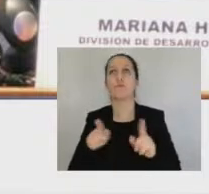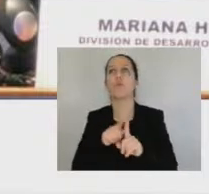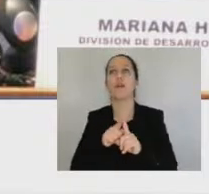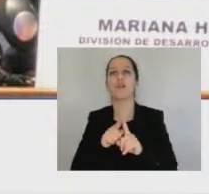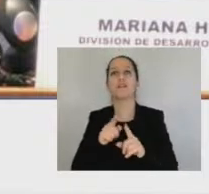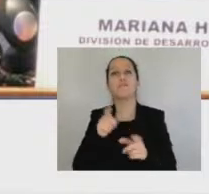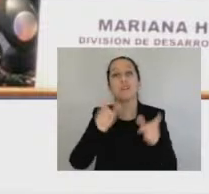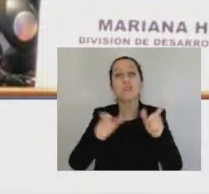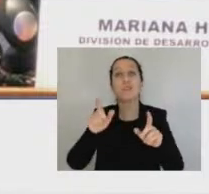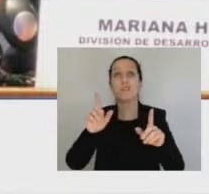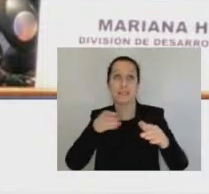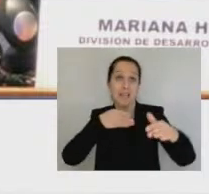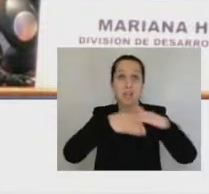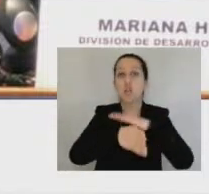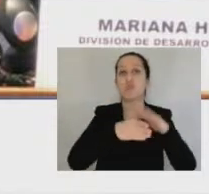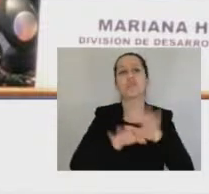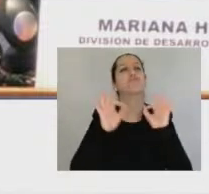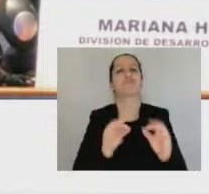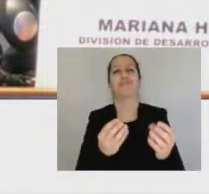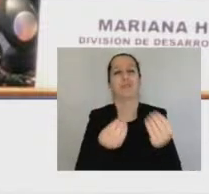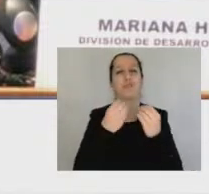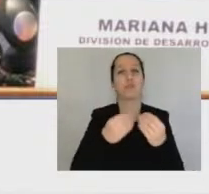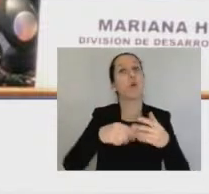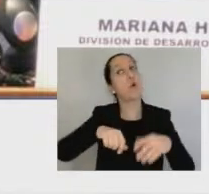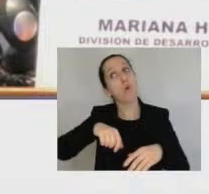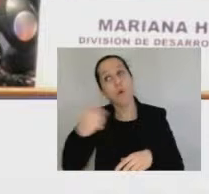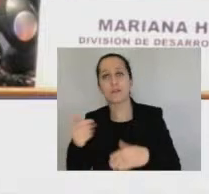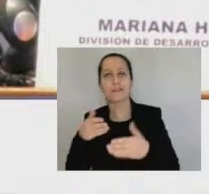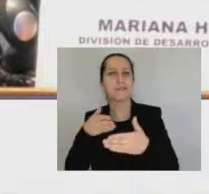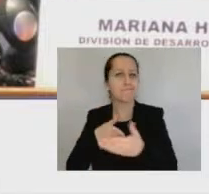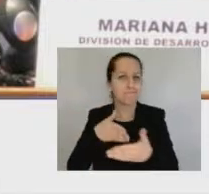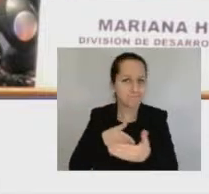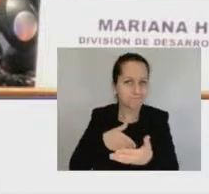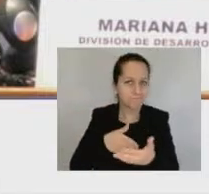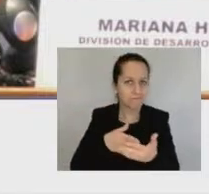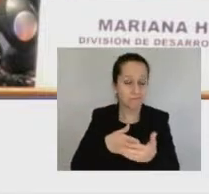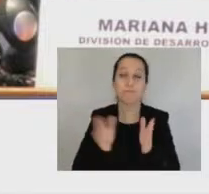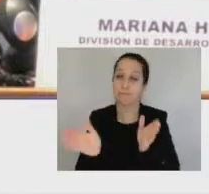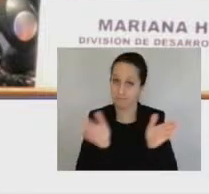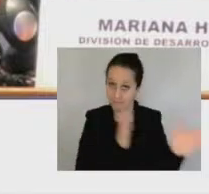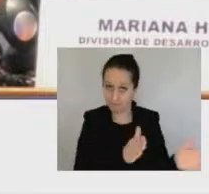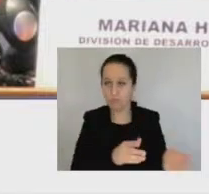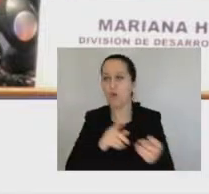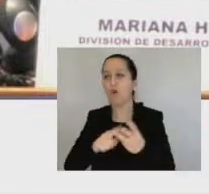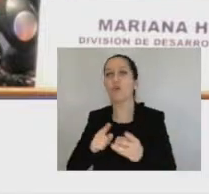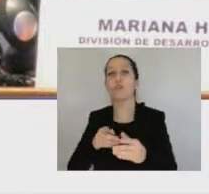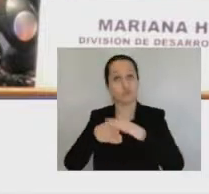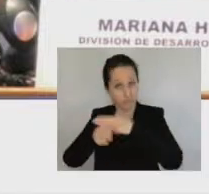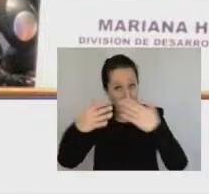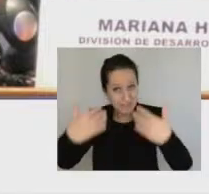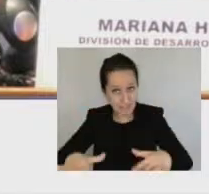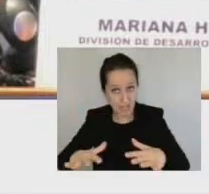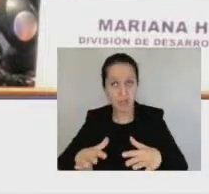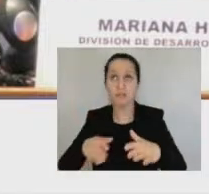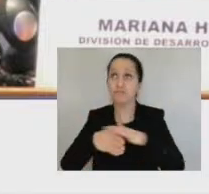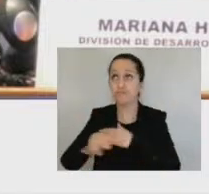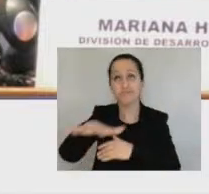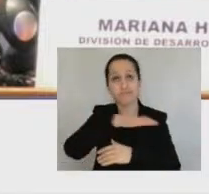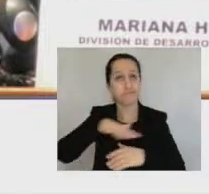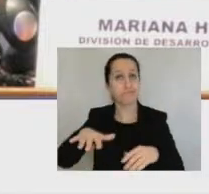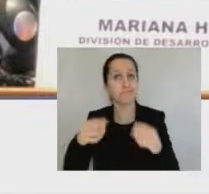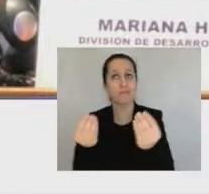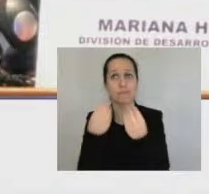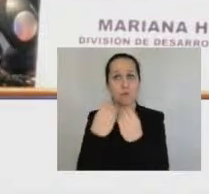we heard, there's inequality in access to education, but also in the opportunities